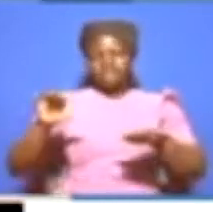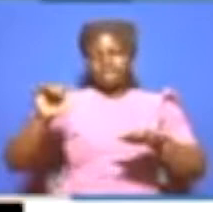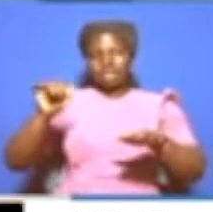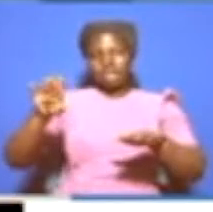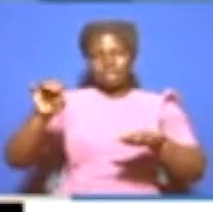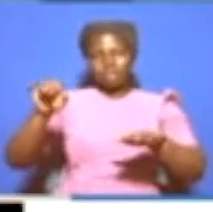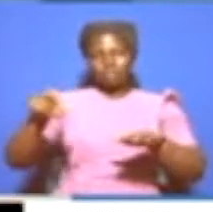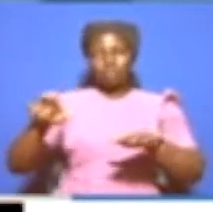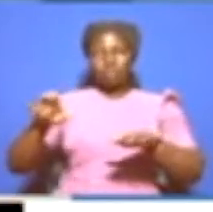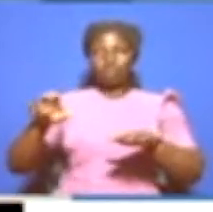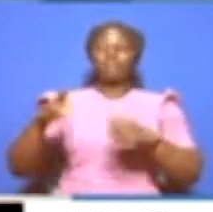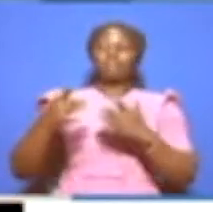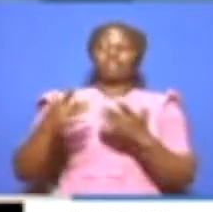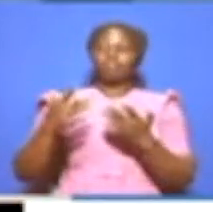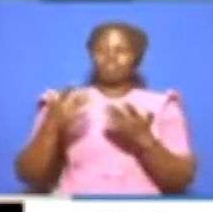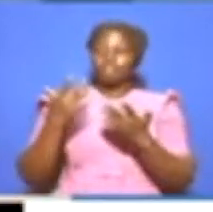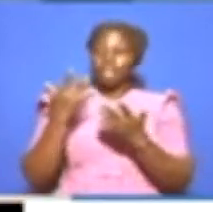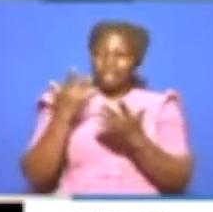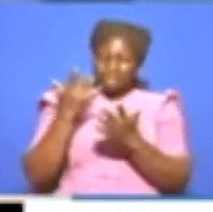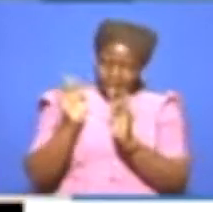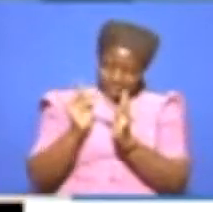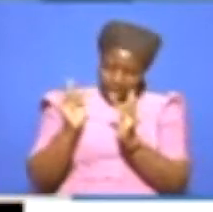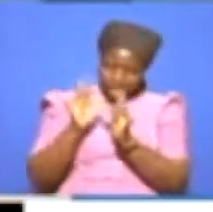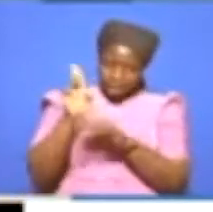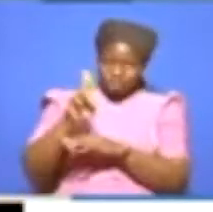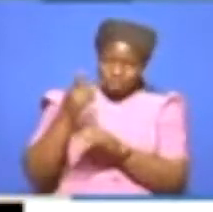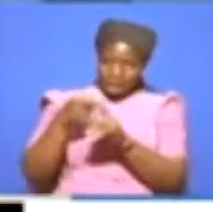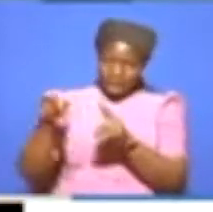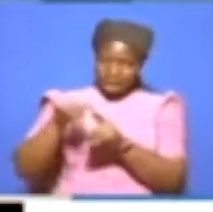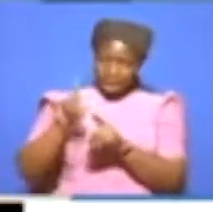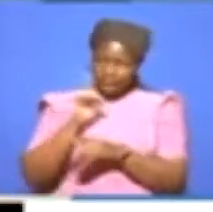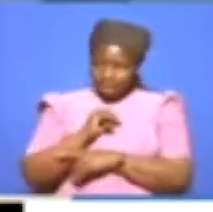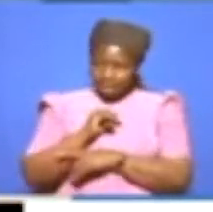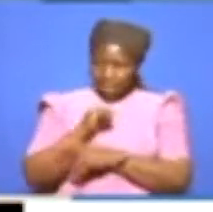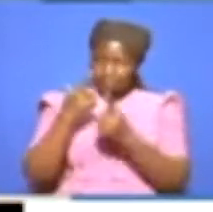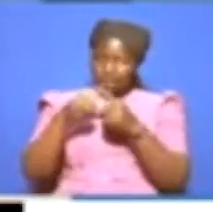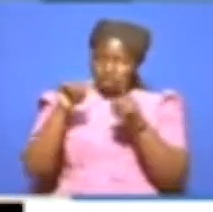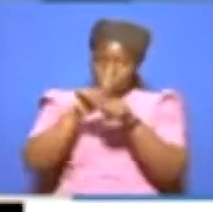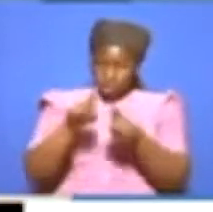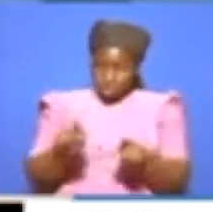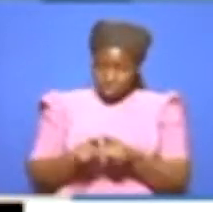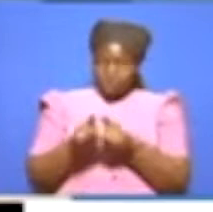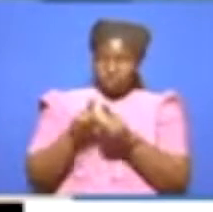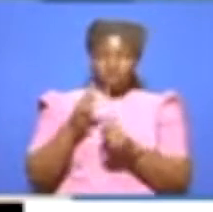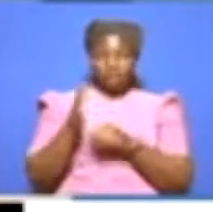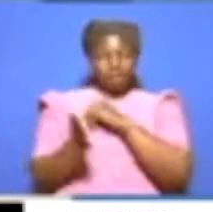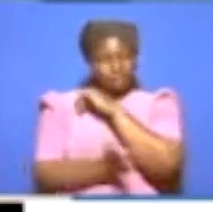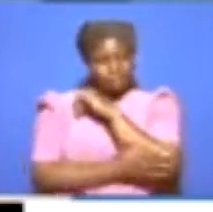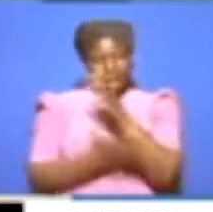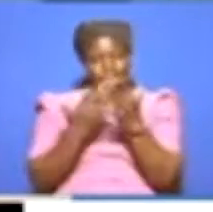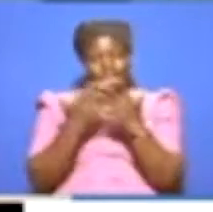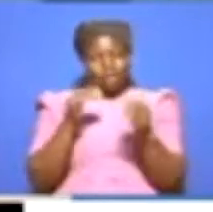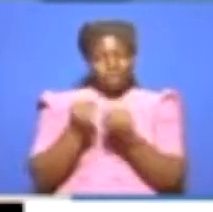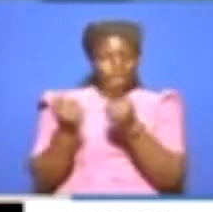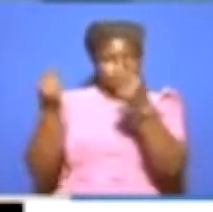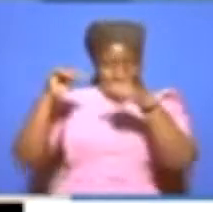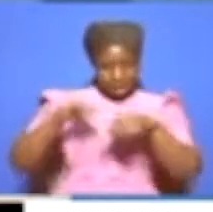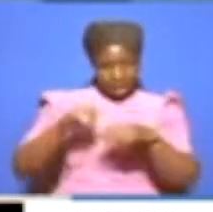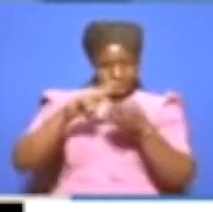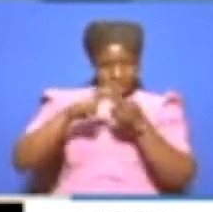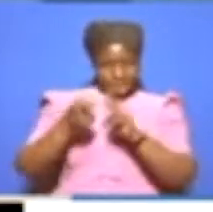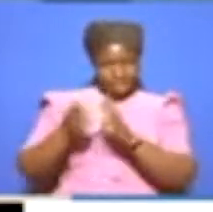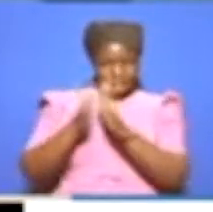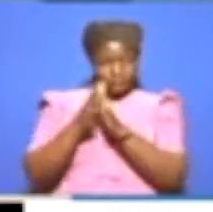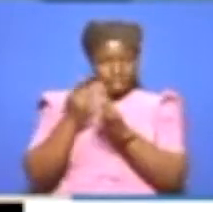we use the internet for. But unfortunately, the bad things that also come associated with the internet have also increased in the country. I would